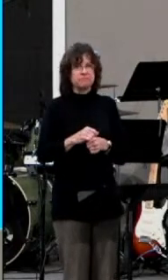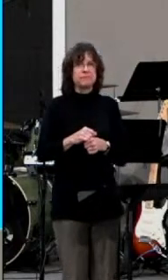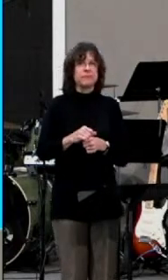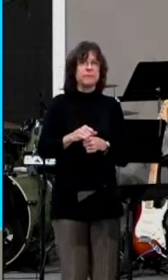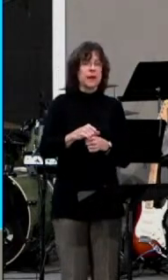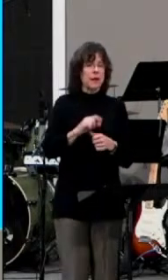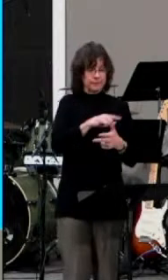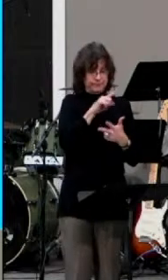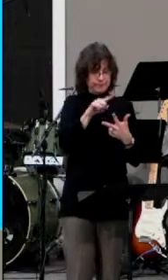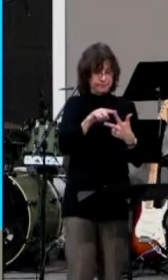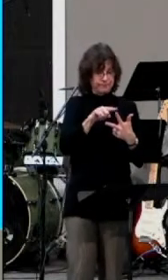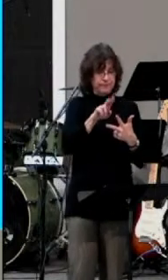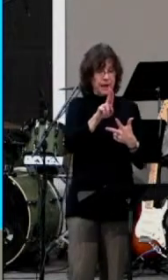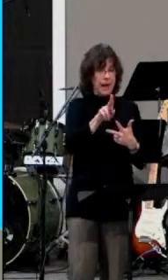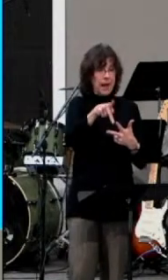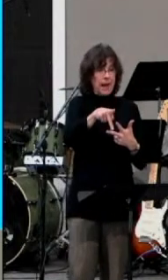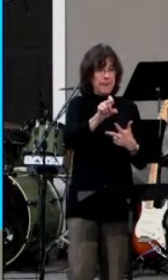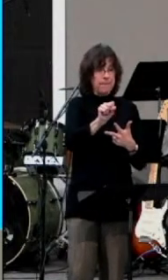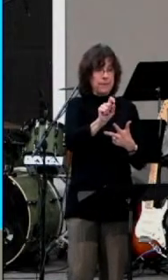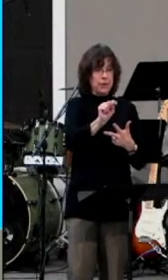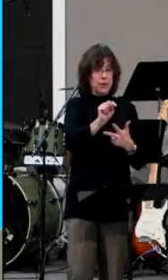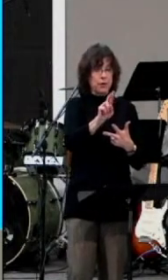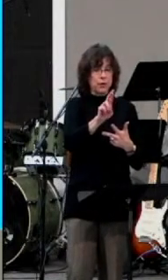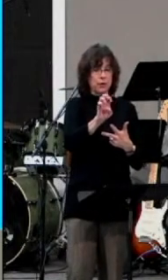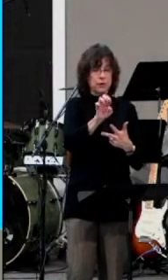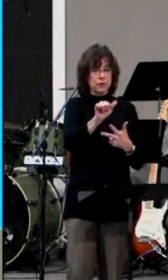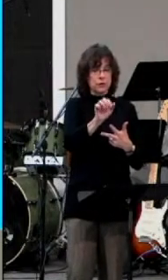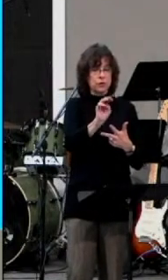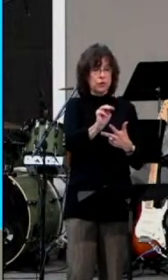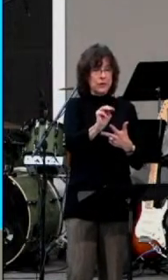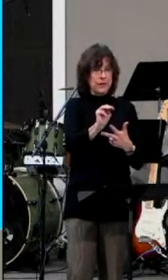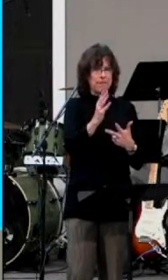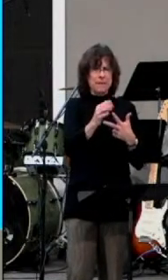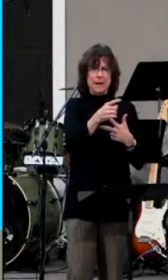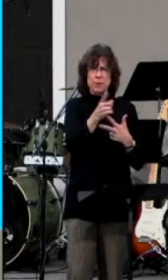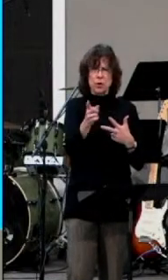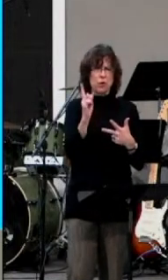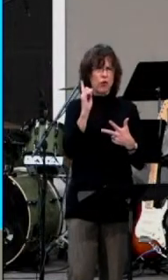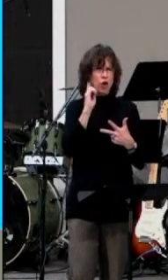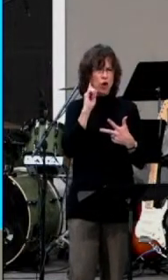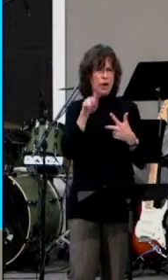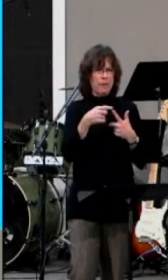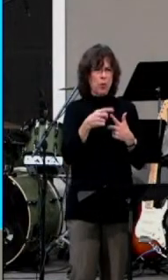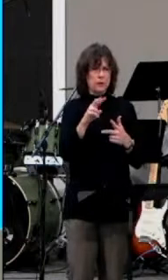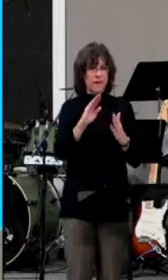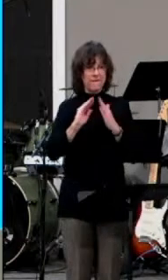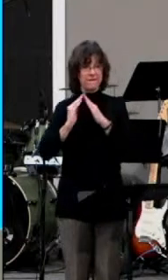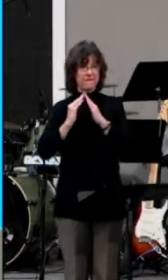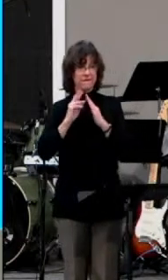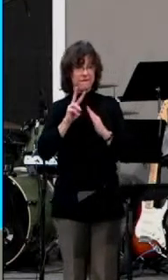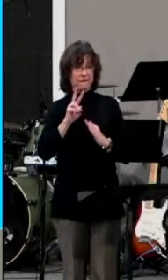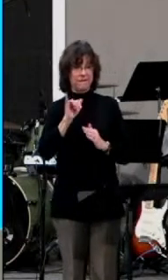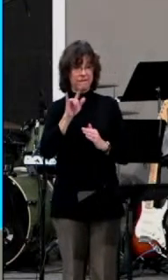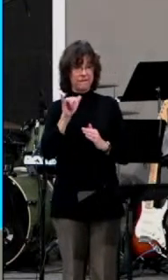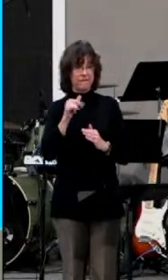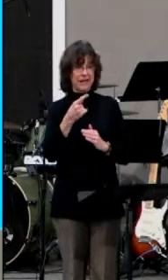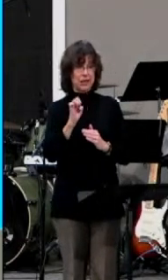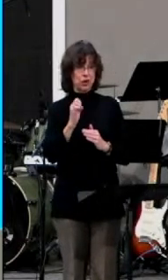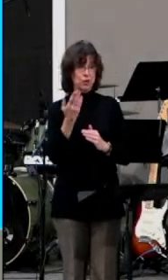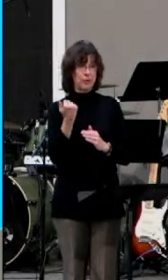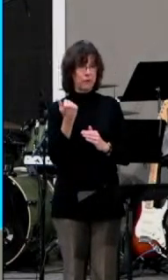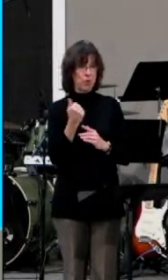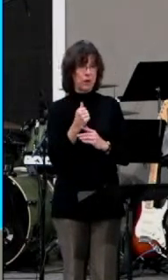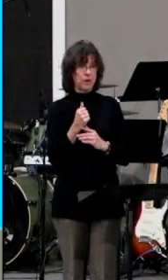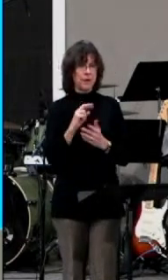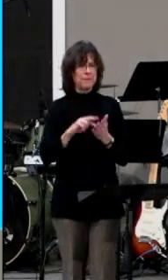guys, when Casey has been here before, might have heard of this called Village. Village was the idea of having people come around